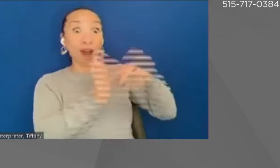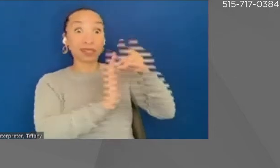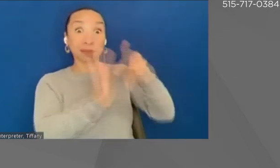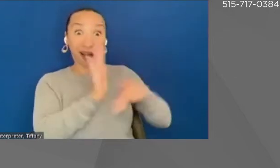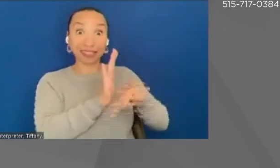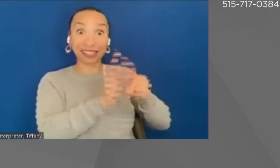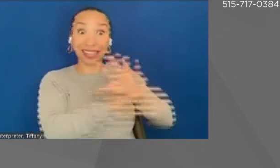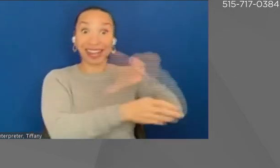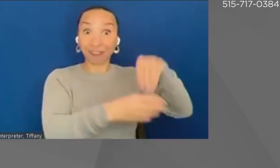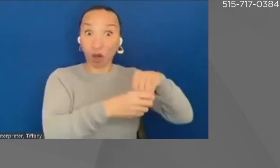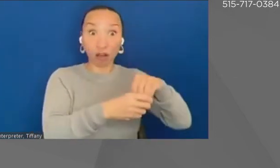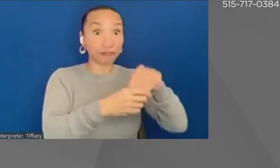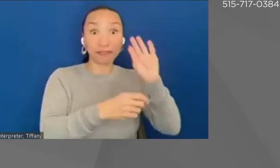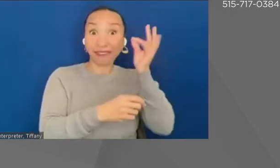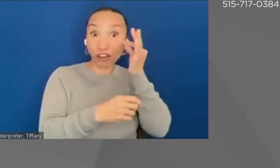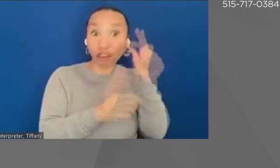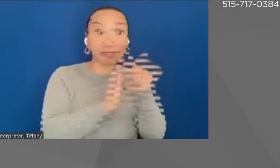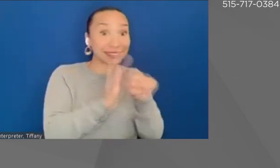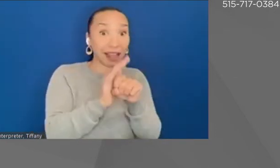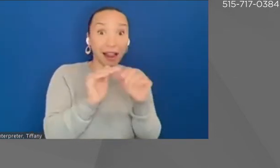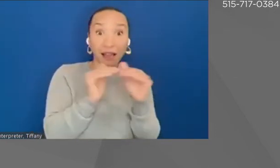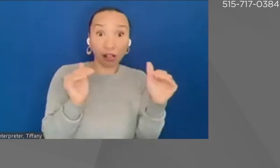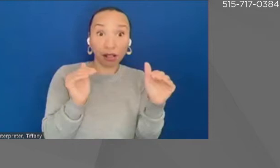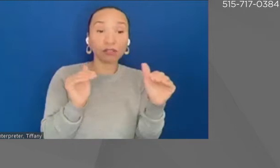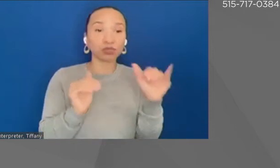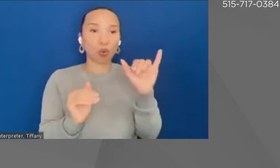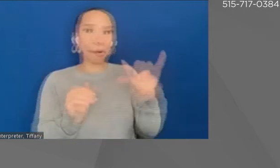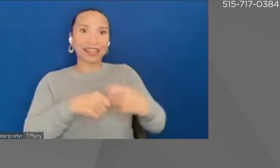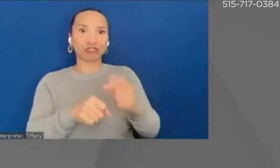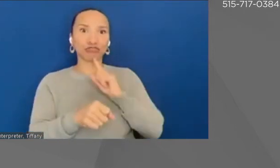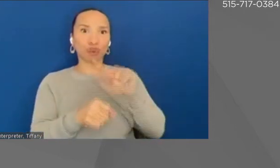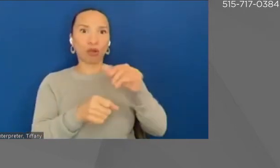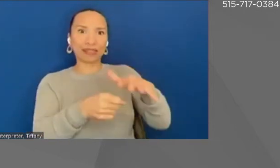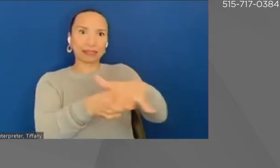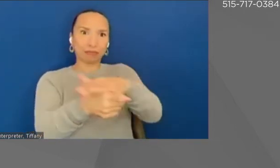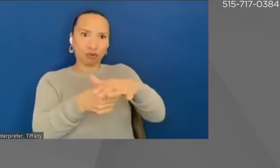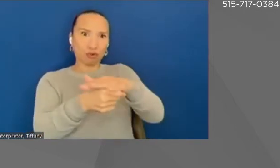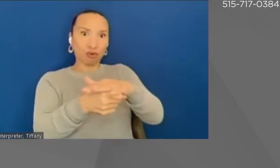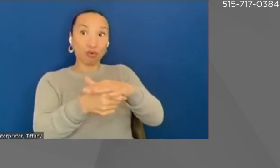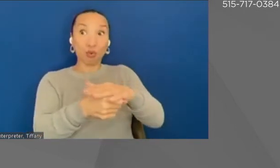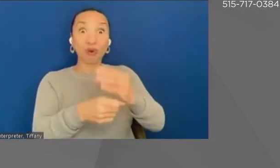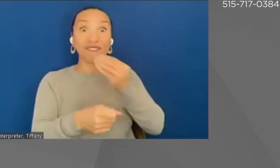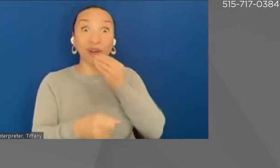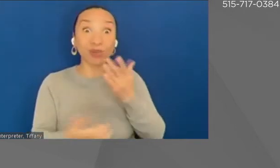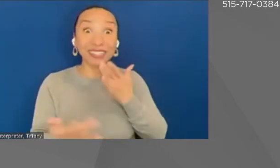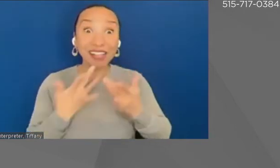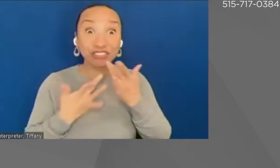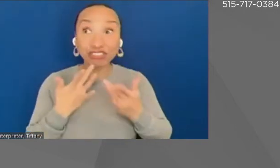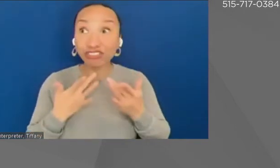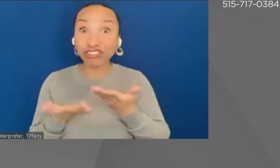and the federal level. So making sure those zip codes that, have food deserts or